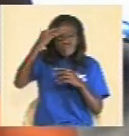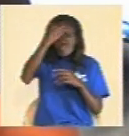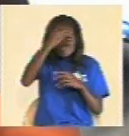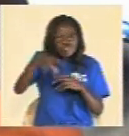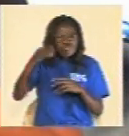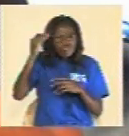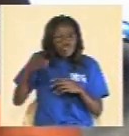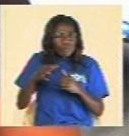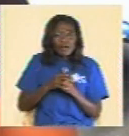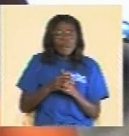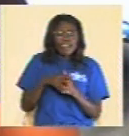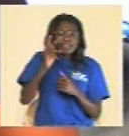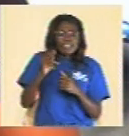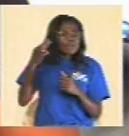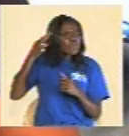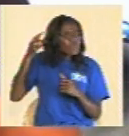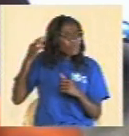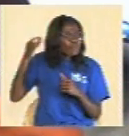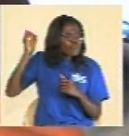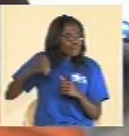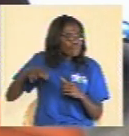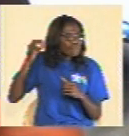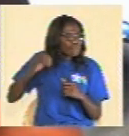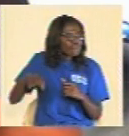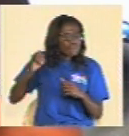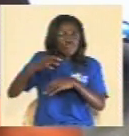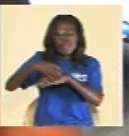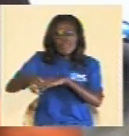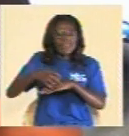numbness, loss of hair, um,